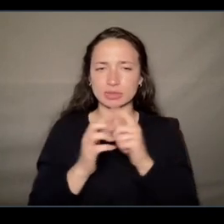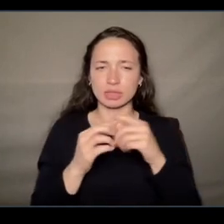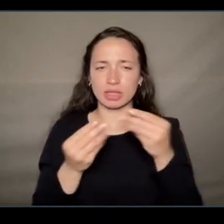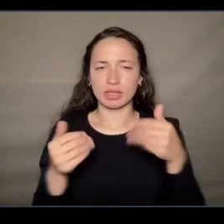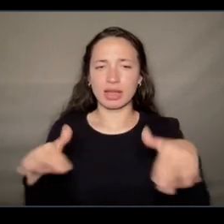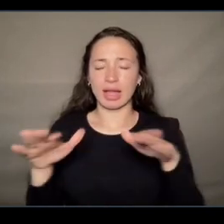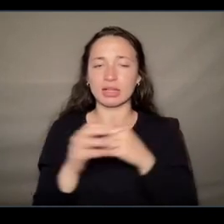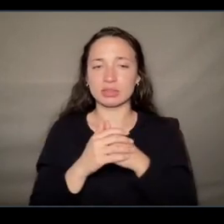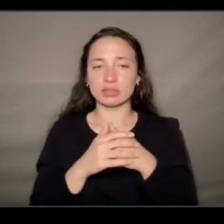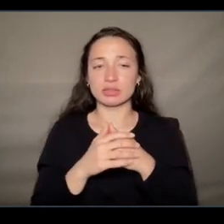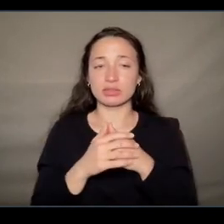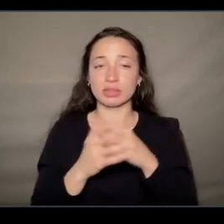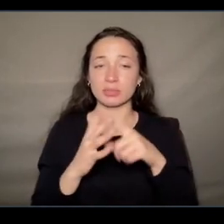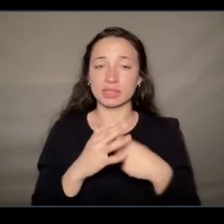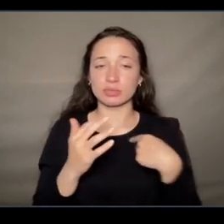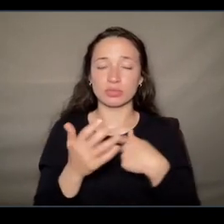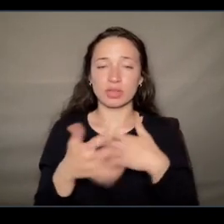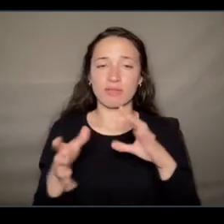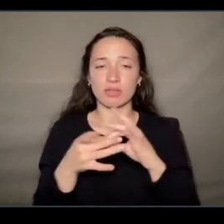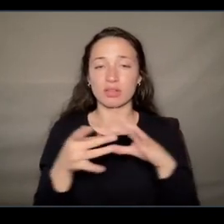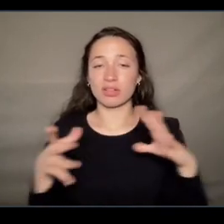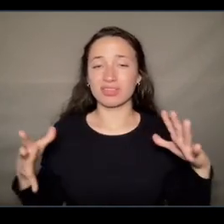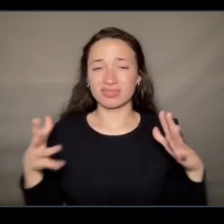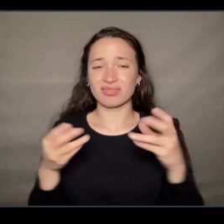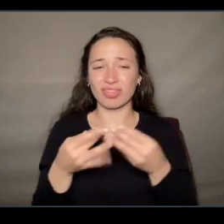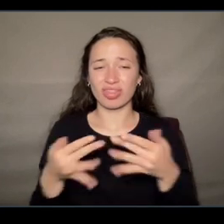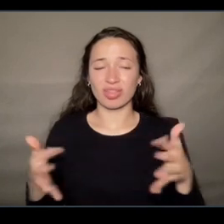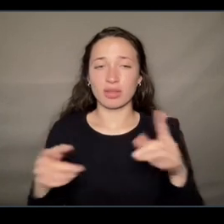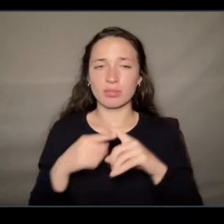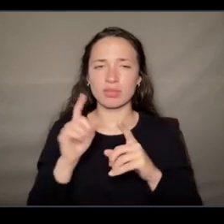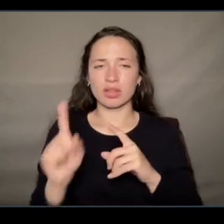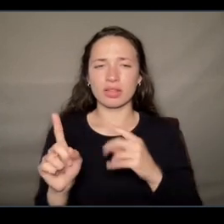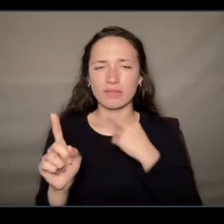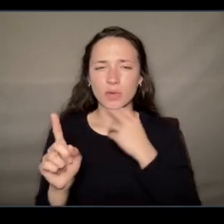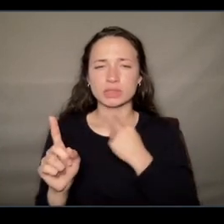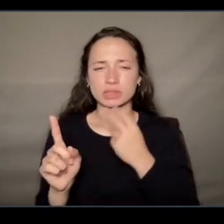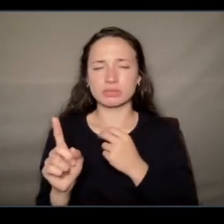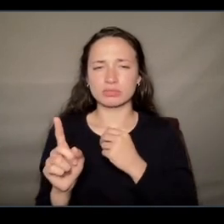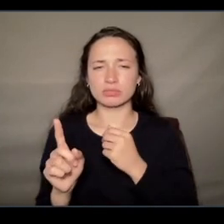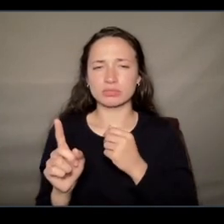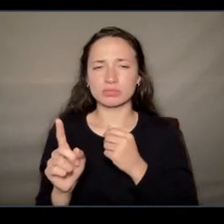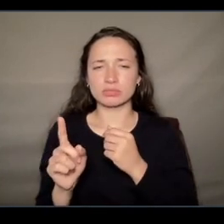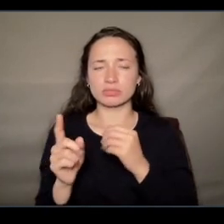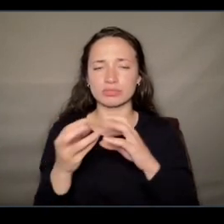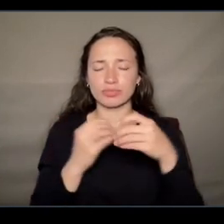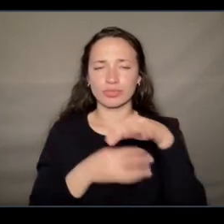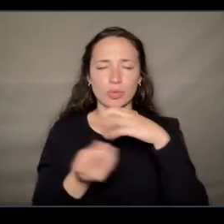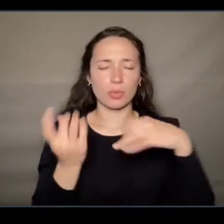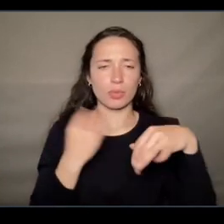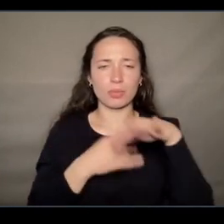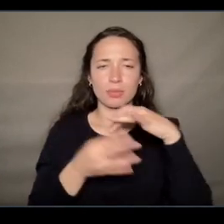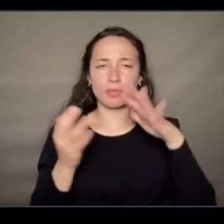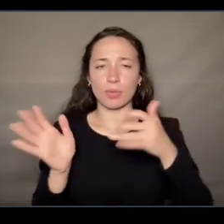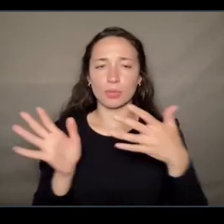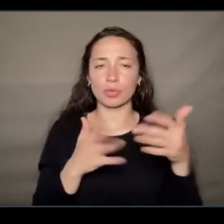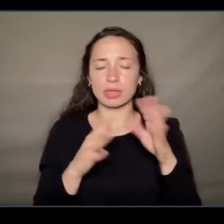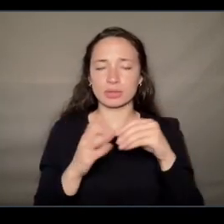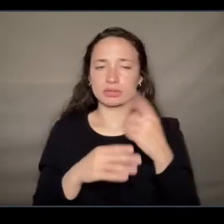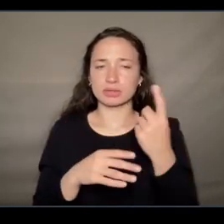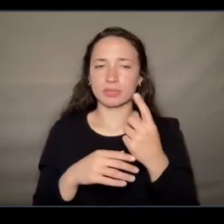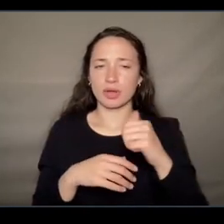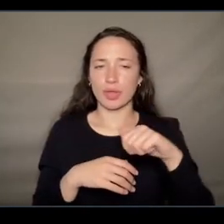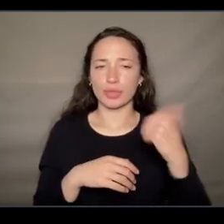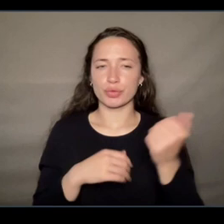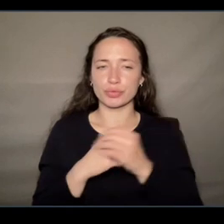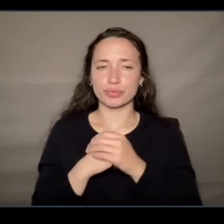land and beings we have undone all. But the voices, rearranged by wind into